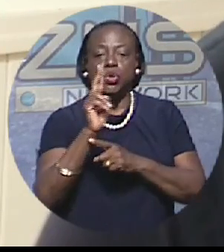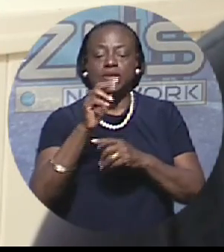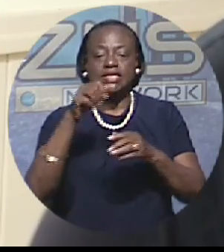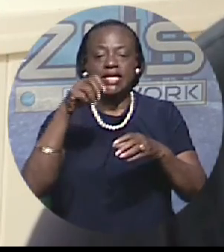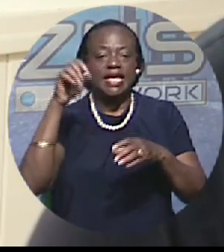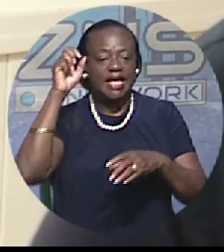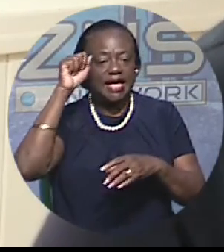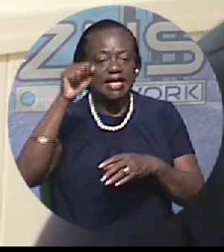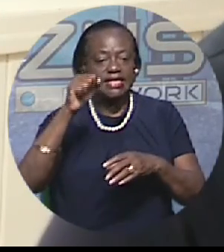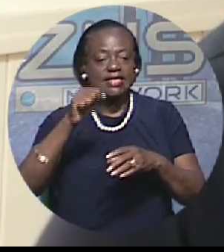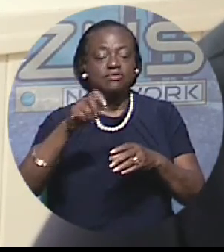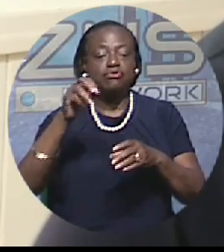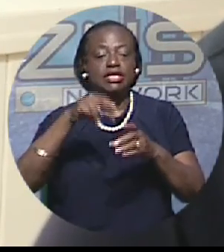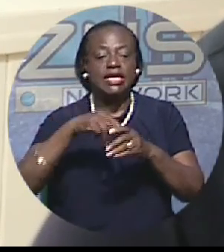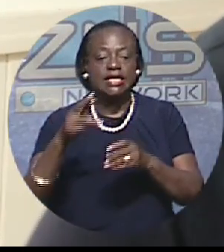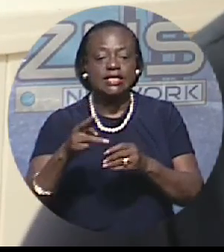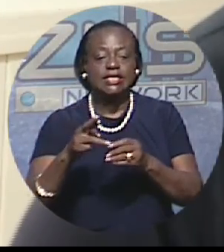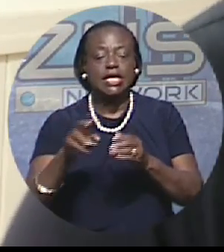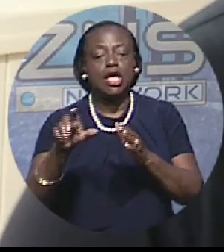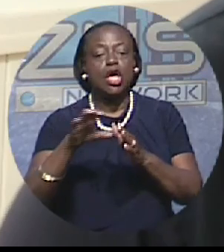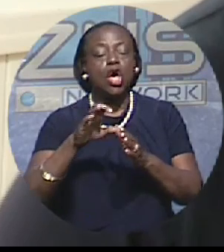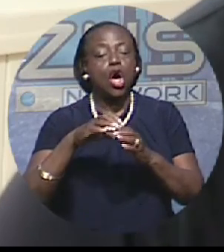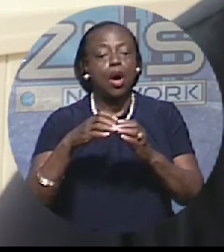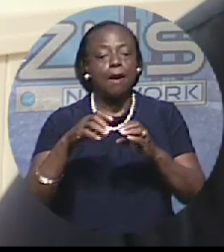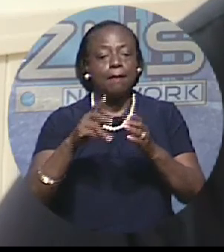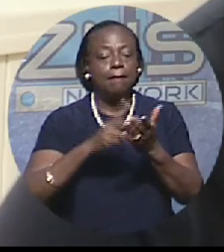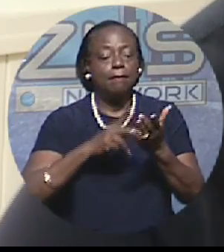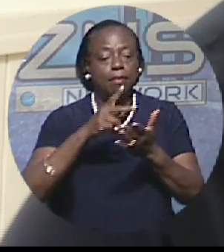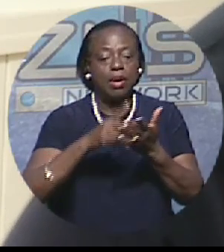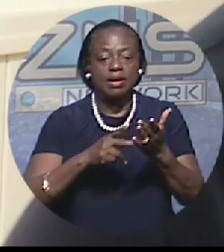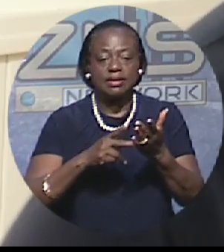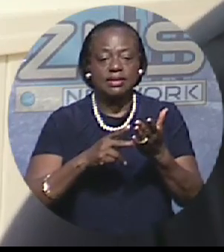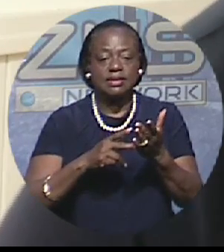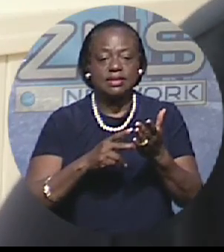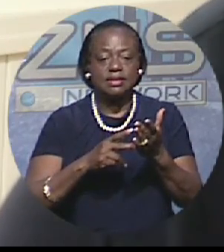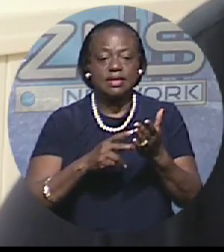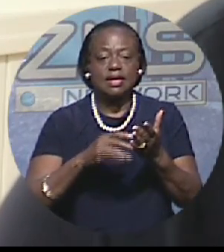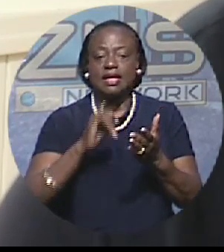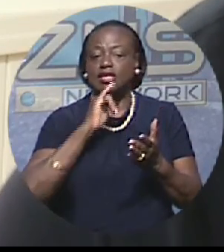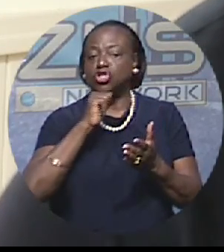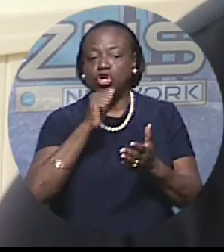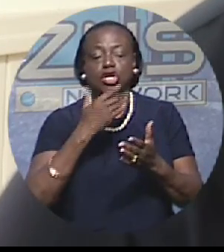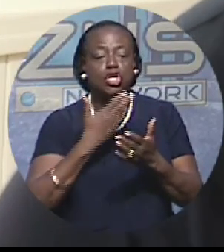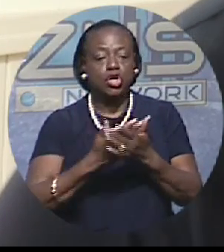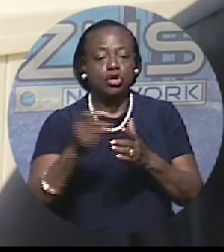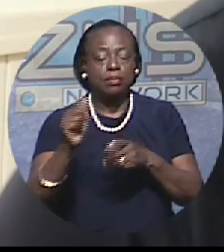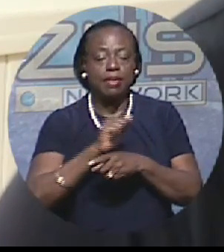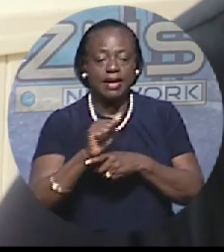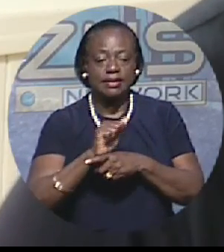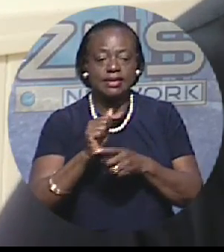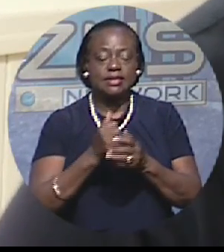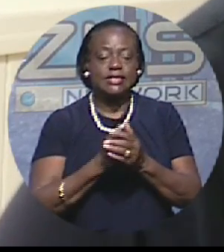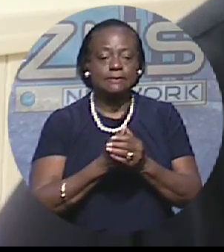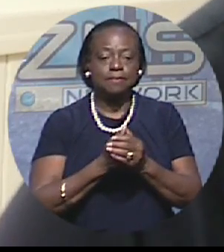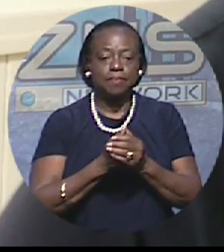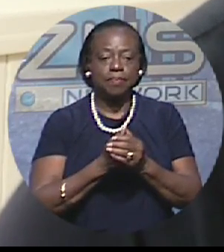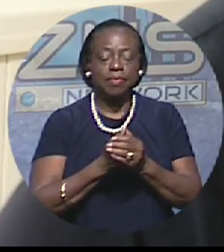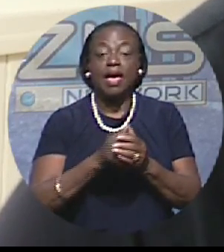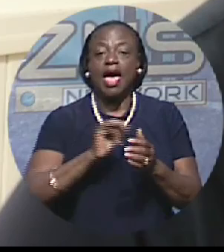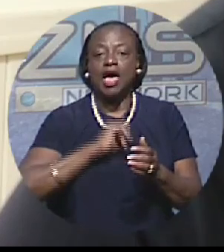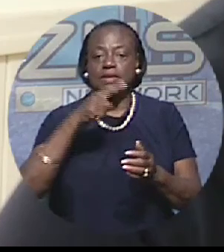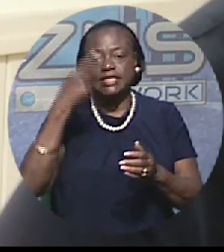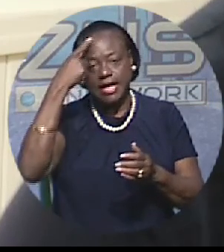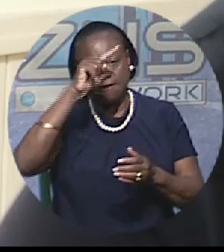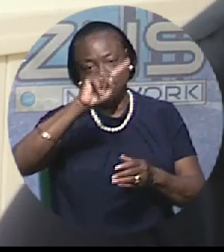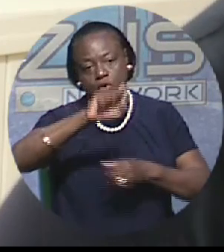the Employment Act is an unfair practice as relates to the amount of compensation that is paid. I've been saying for years